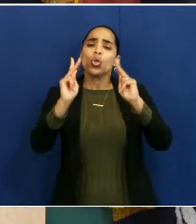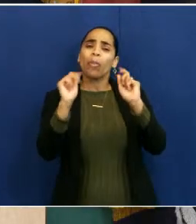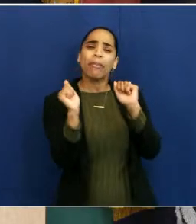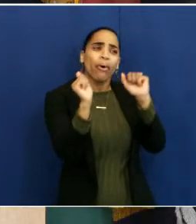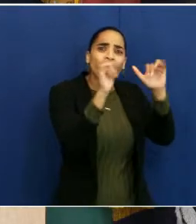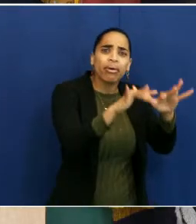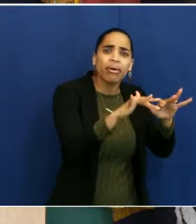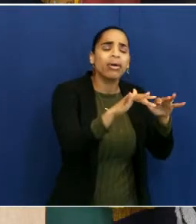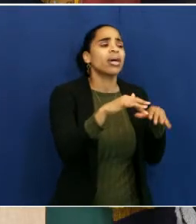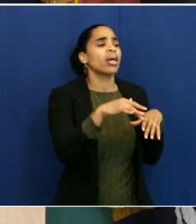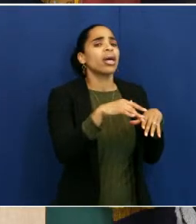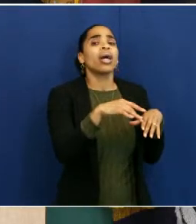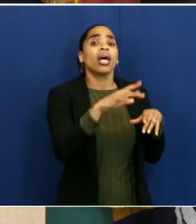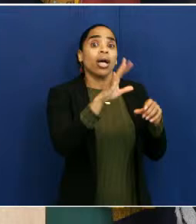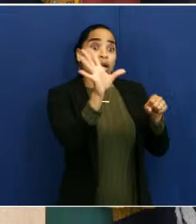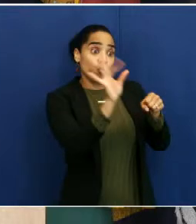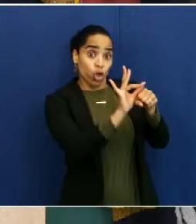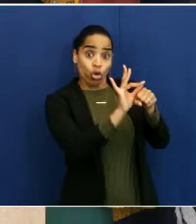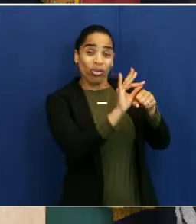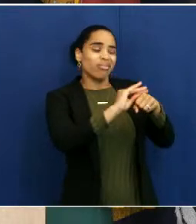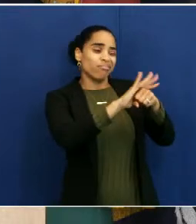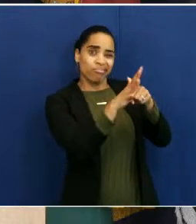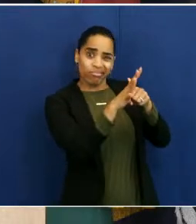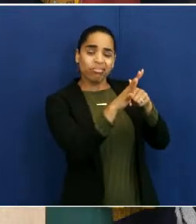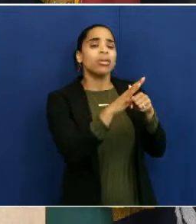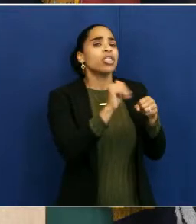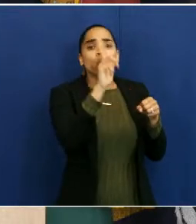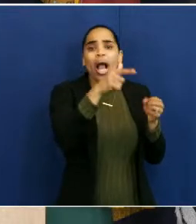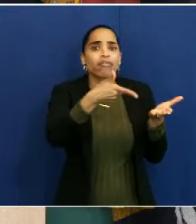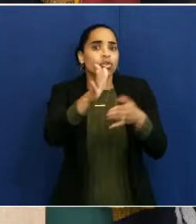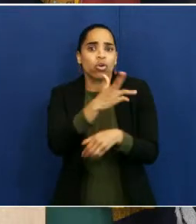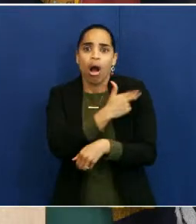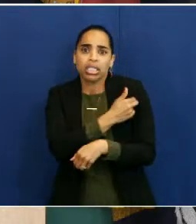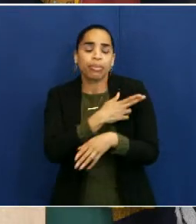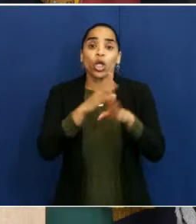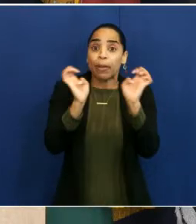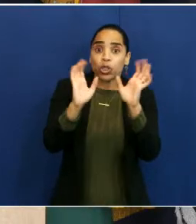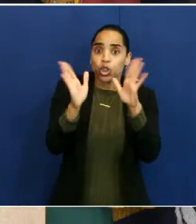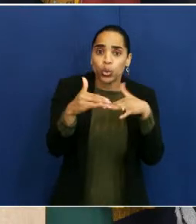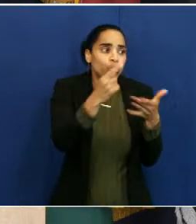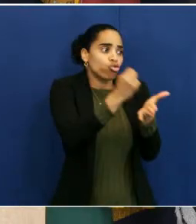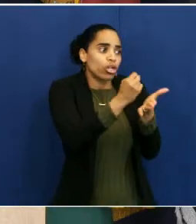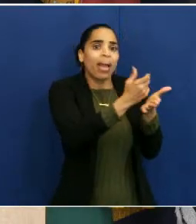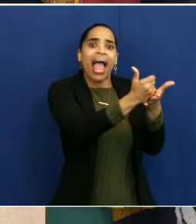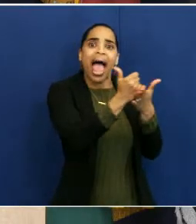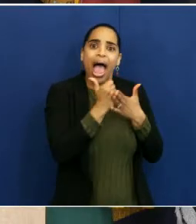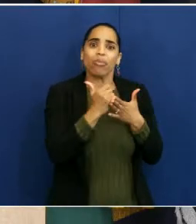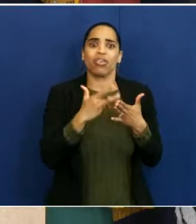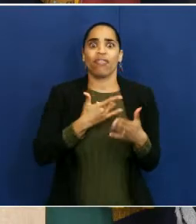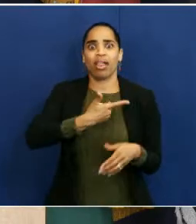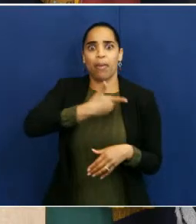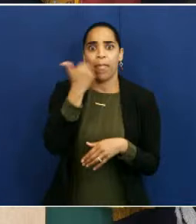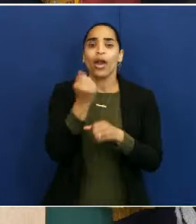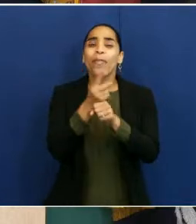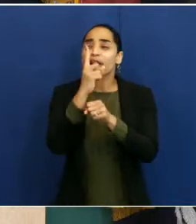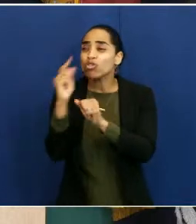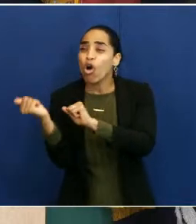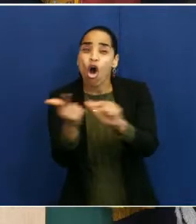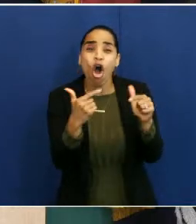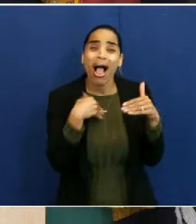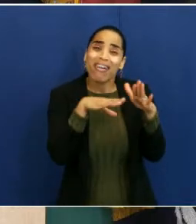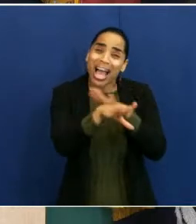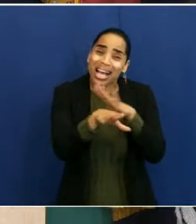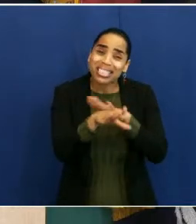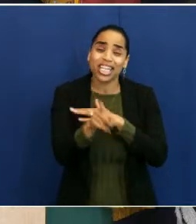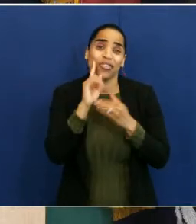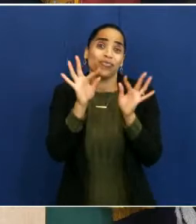they are able to reduce the risk of COVID-related hospitalizations and emergency visits, and we want to make sure that everybody has access to